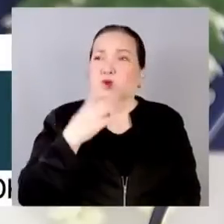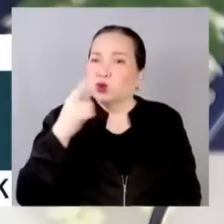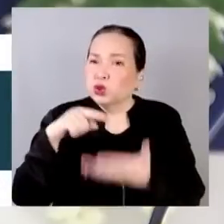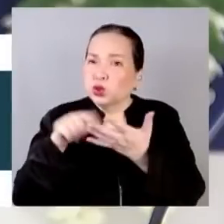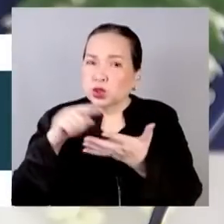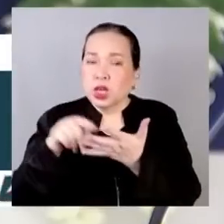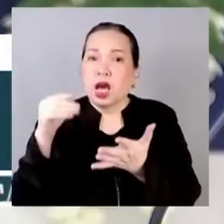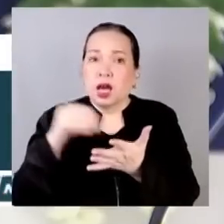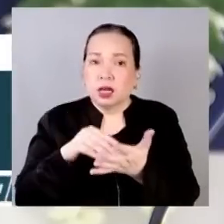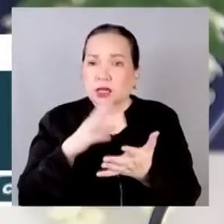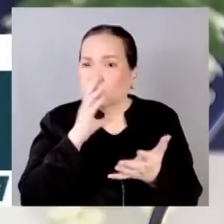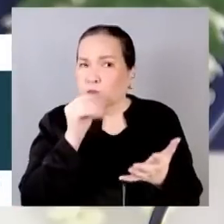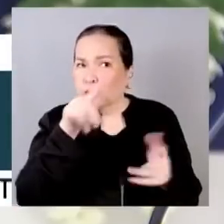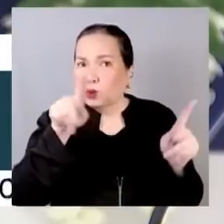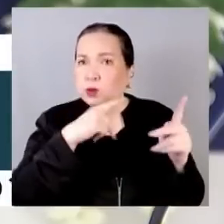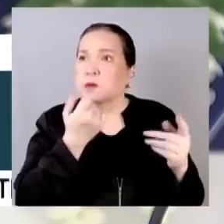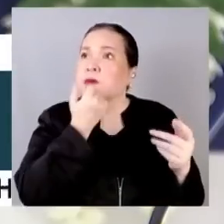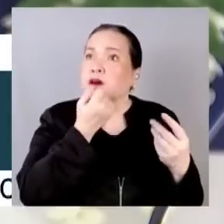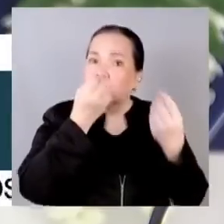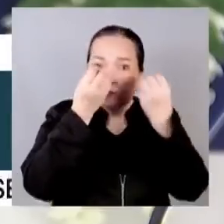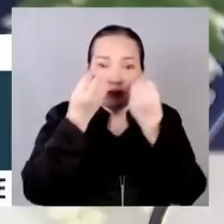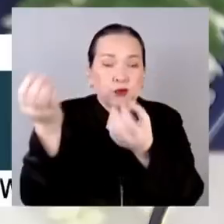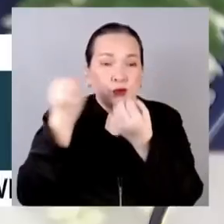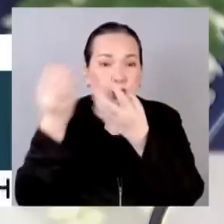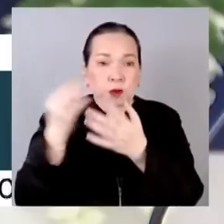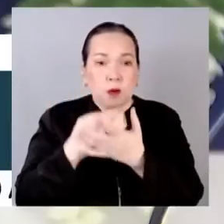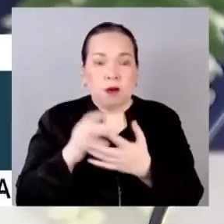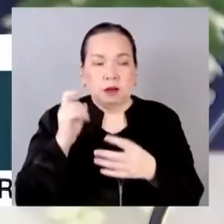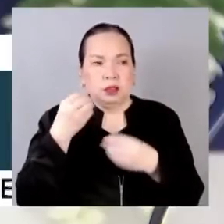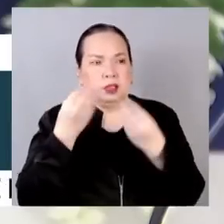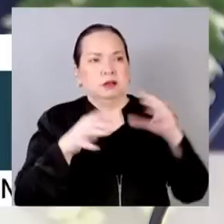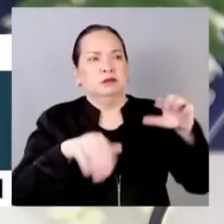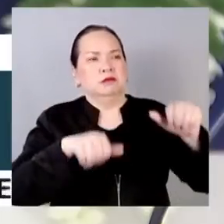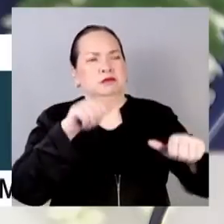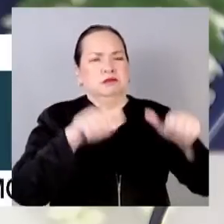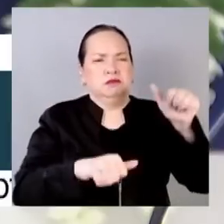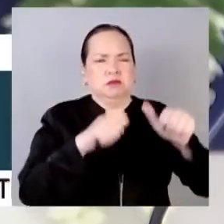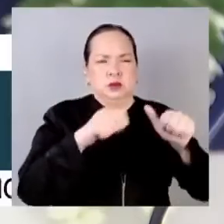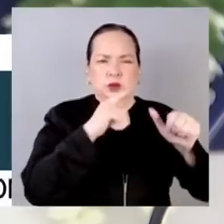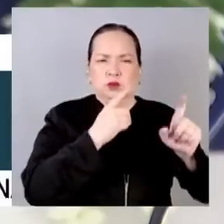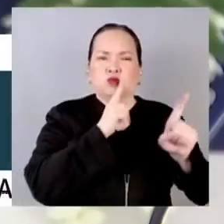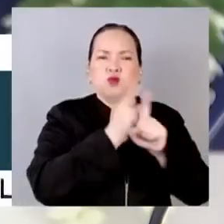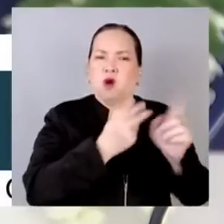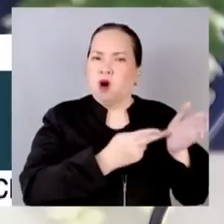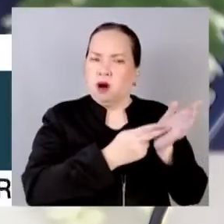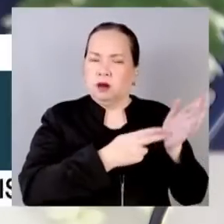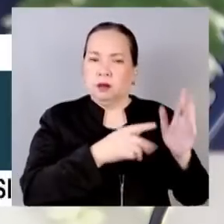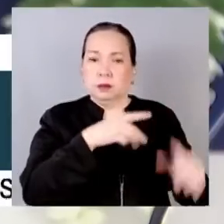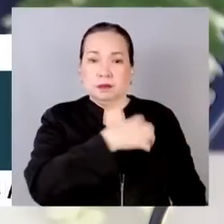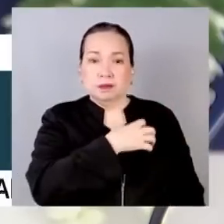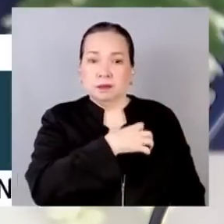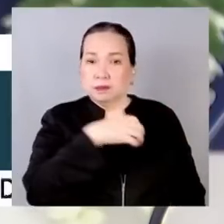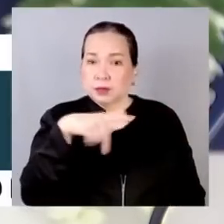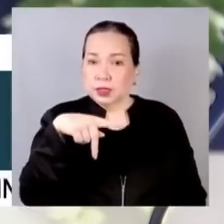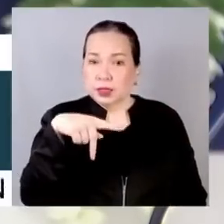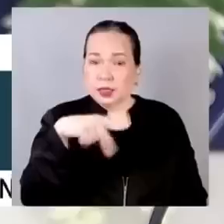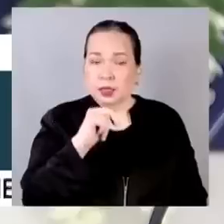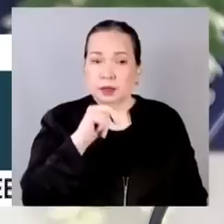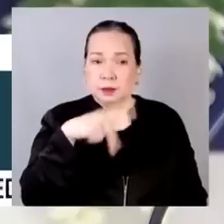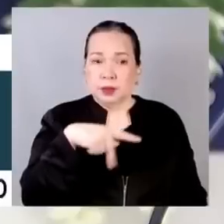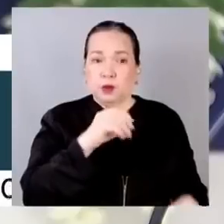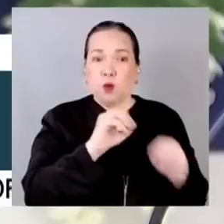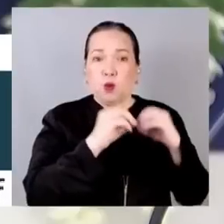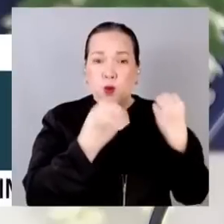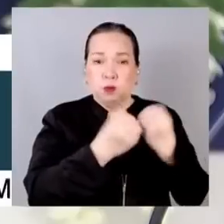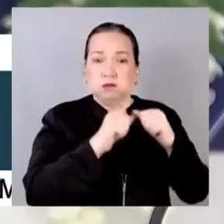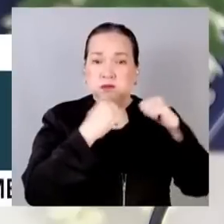him misinformation to cast doubt on the integrity of the PNP organization, which is also under his